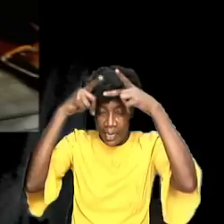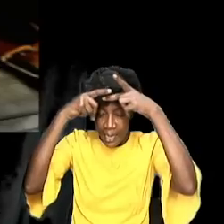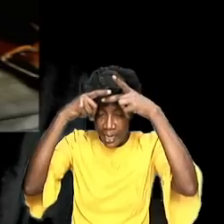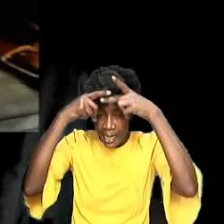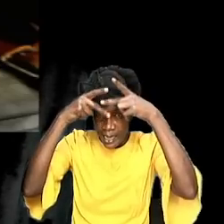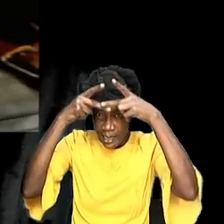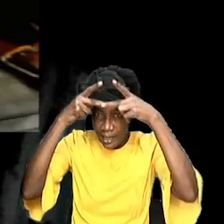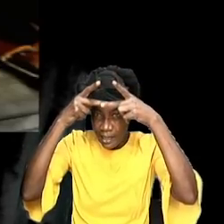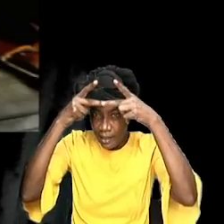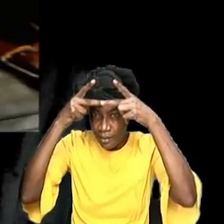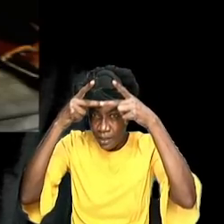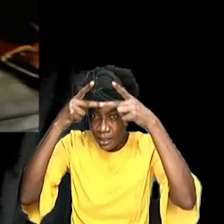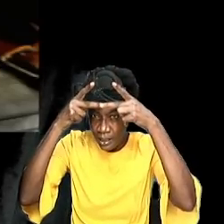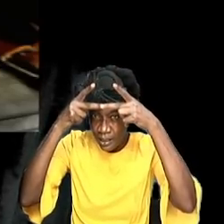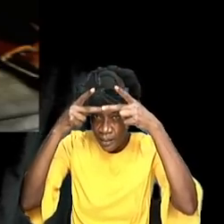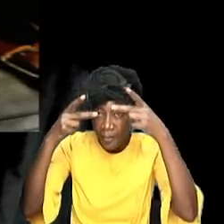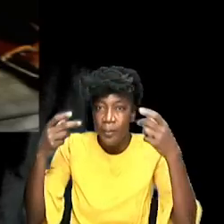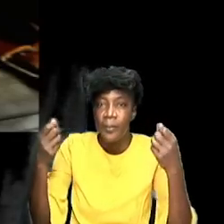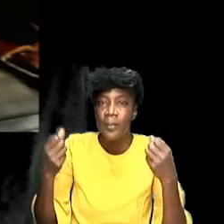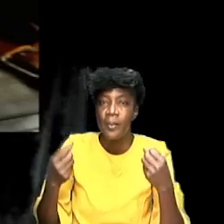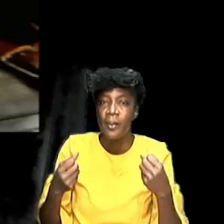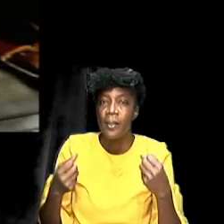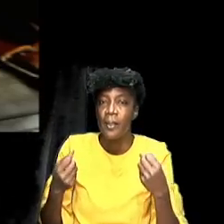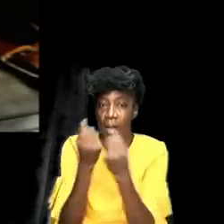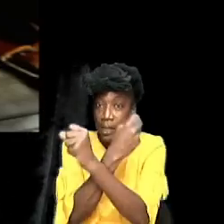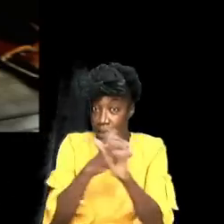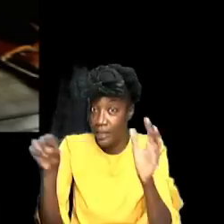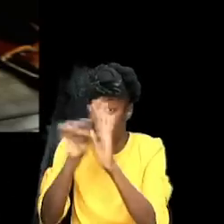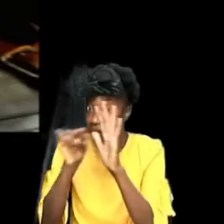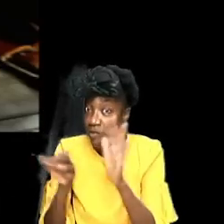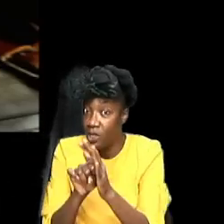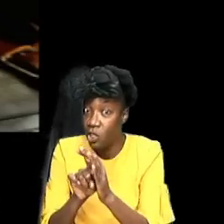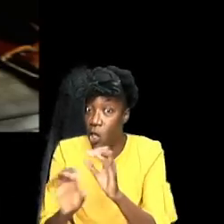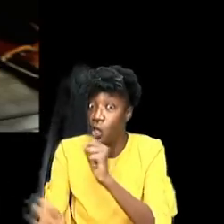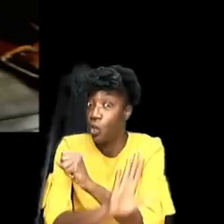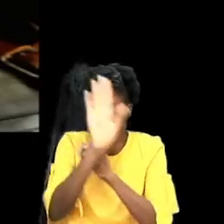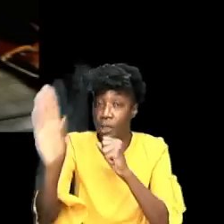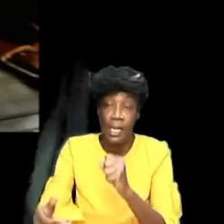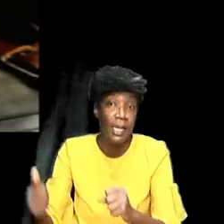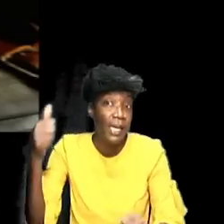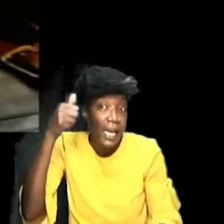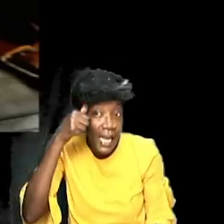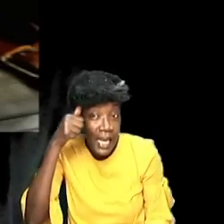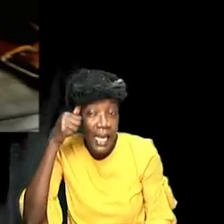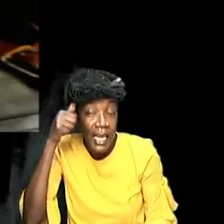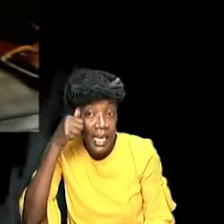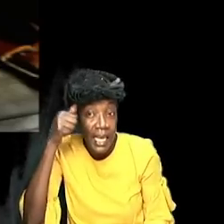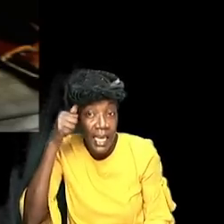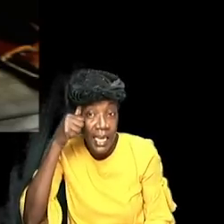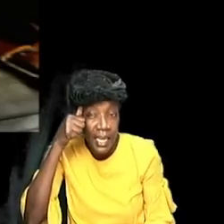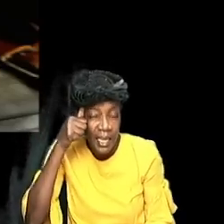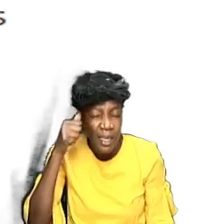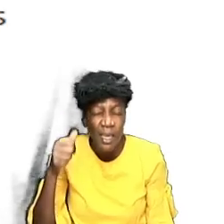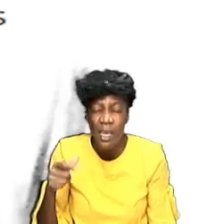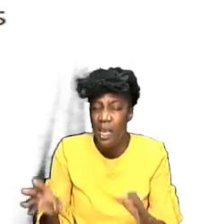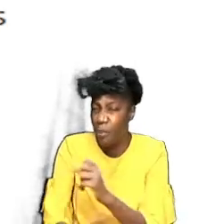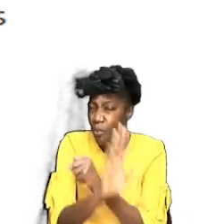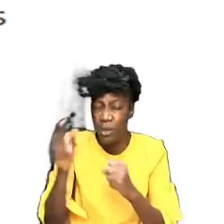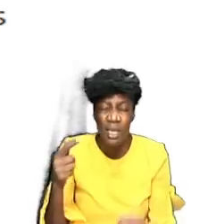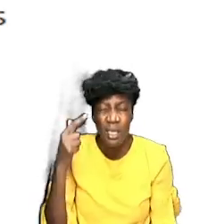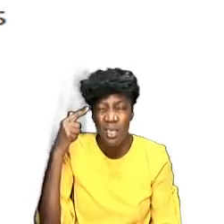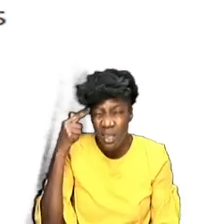The helmet of salvation is used to protect the head of the Roman soldier. The helmet of salvation protects our thoughts and our